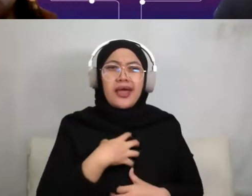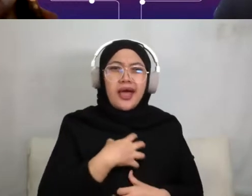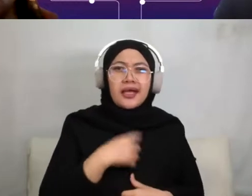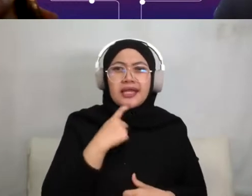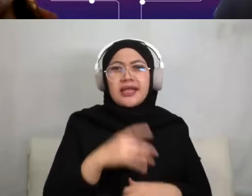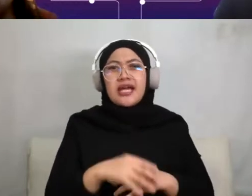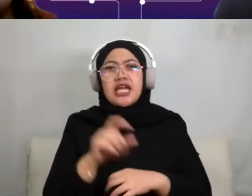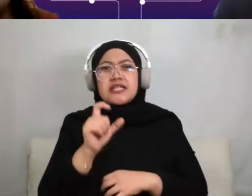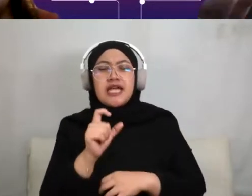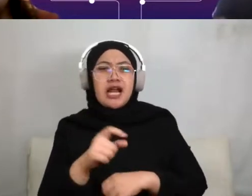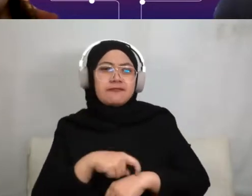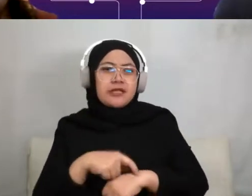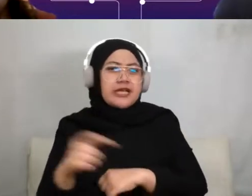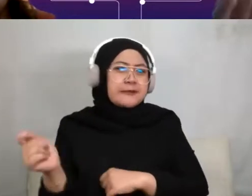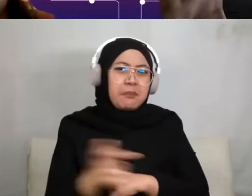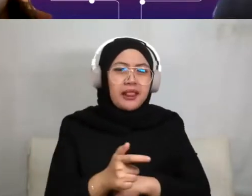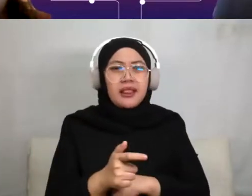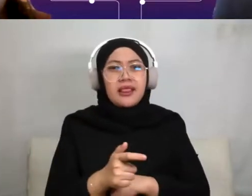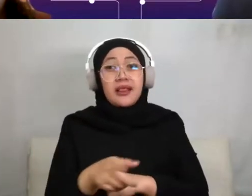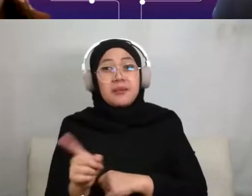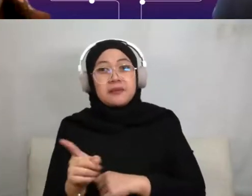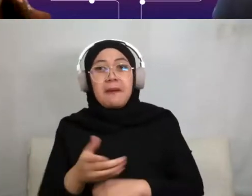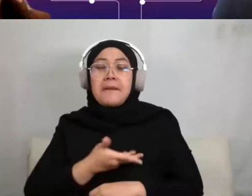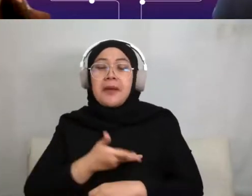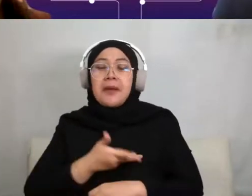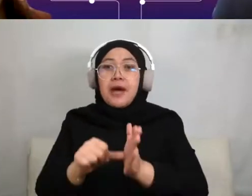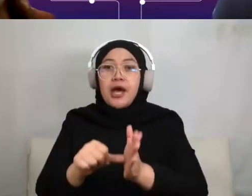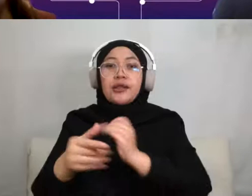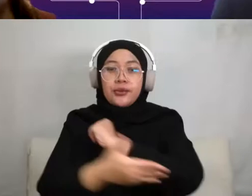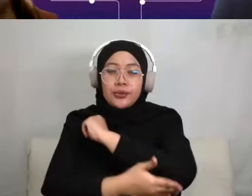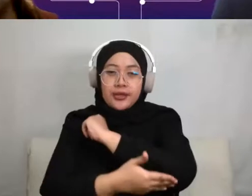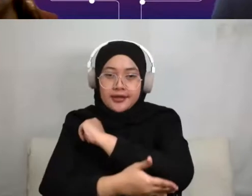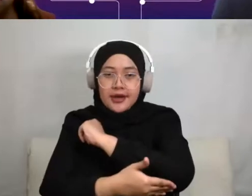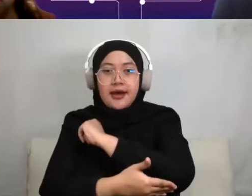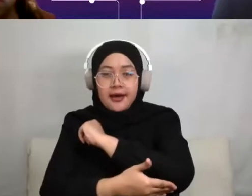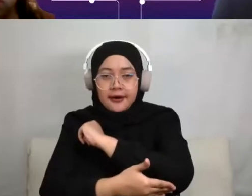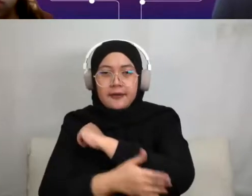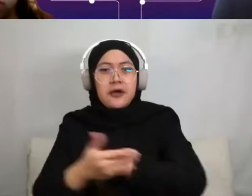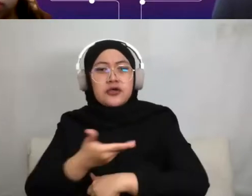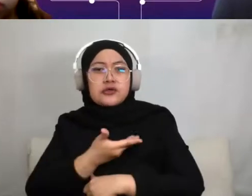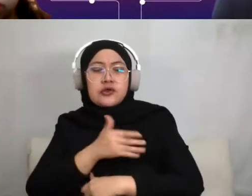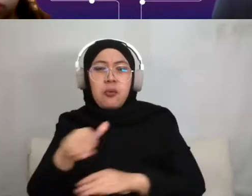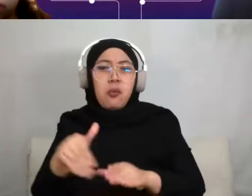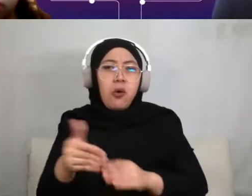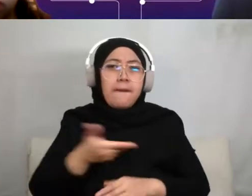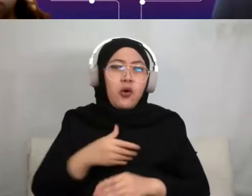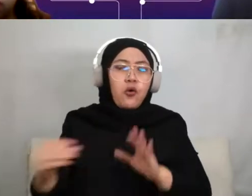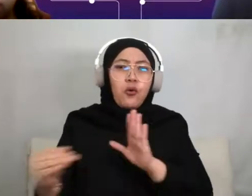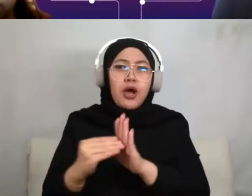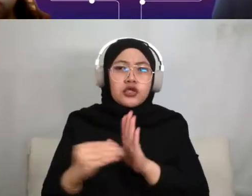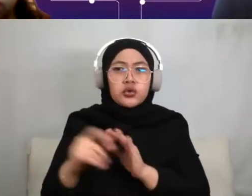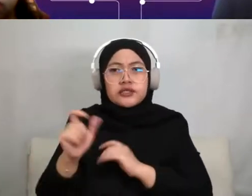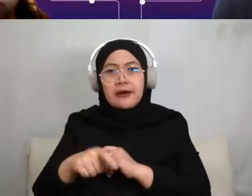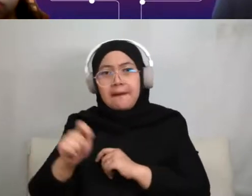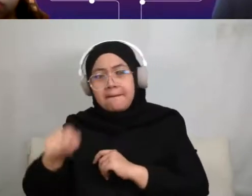help the country or the countries whichever wanted to get into electric mobility by bringing a longer range buses, which will